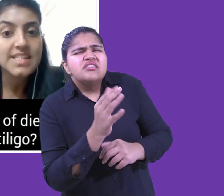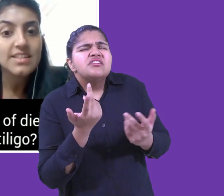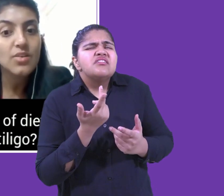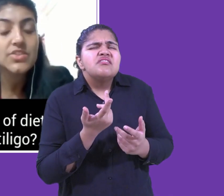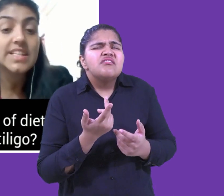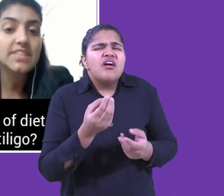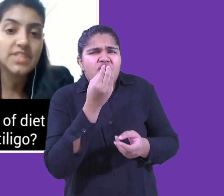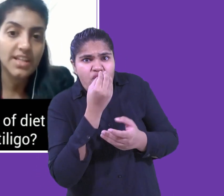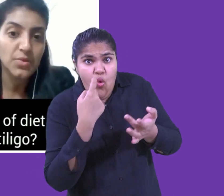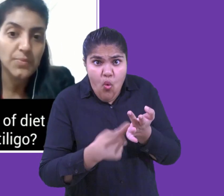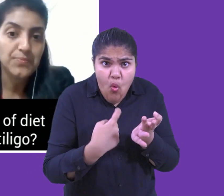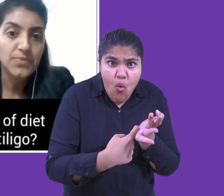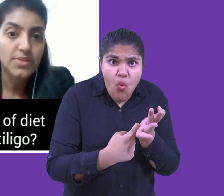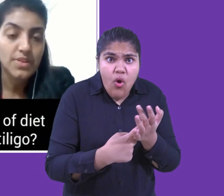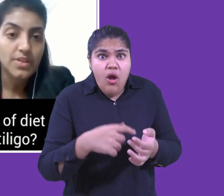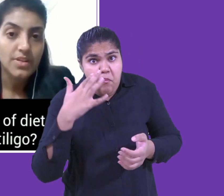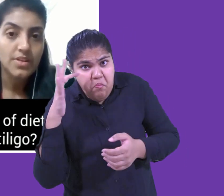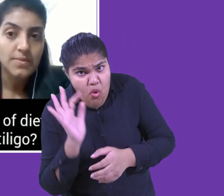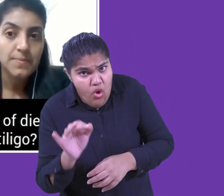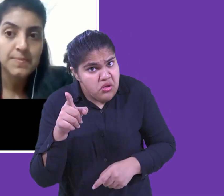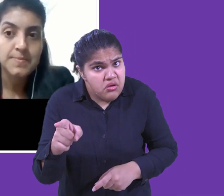in managing or treating vitiligo?